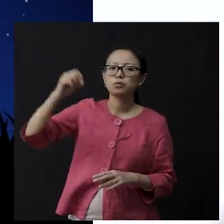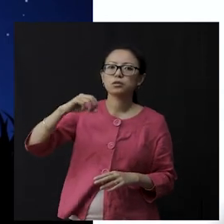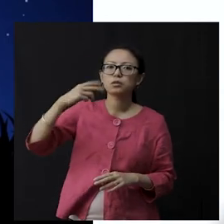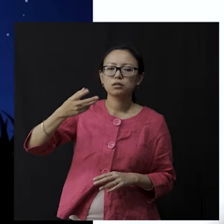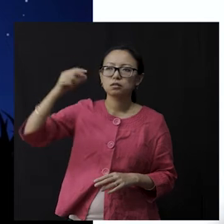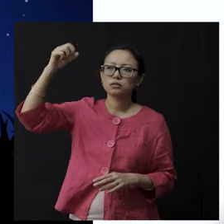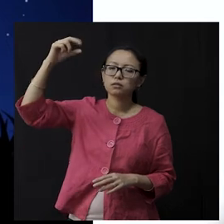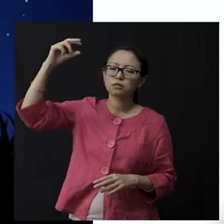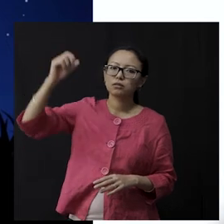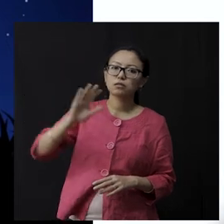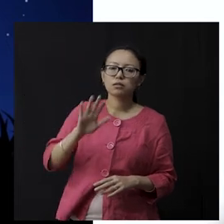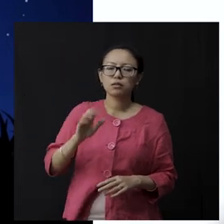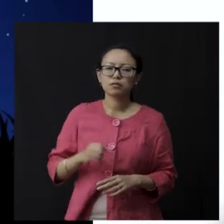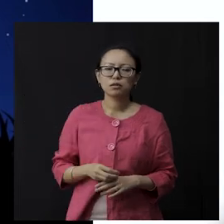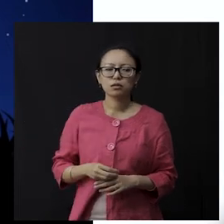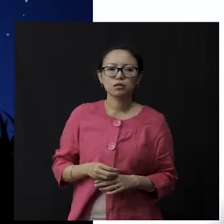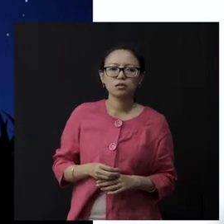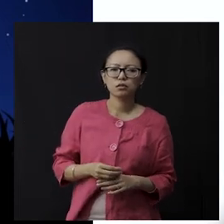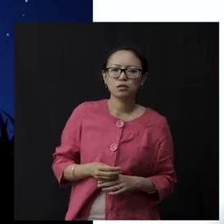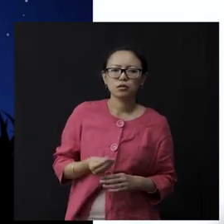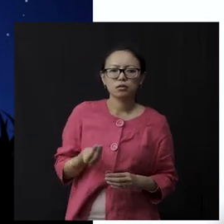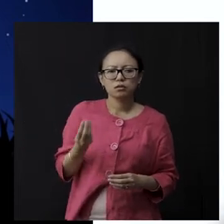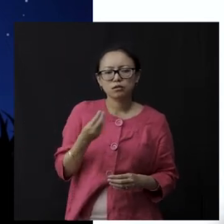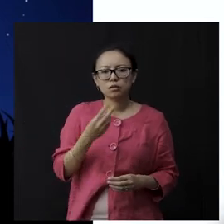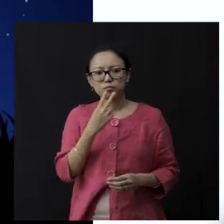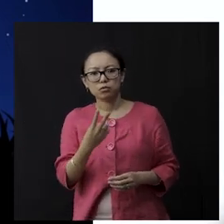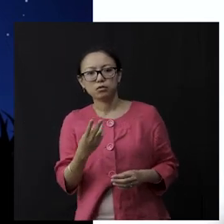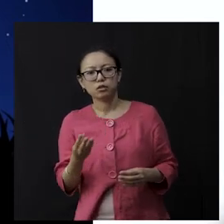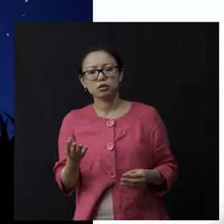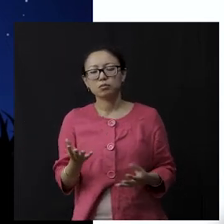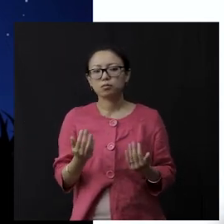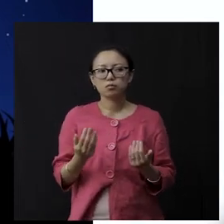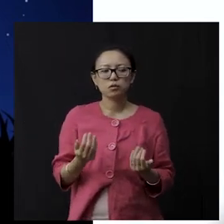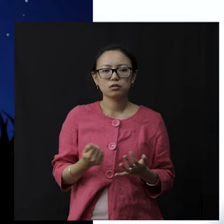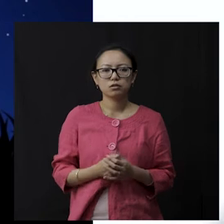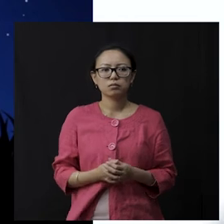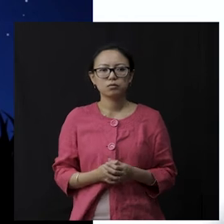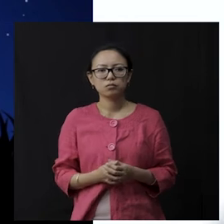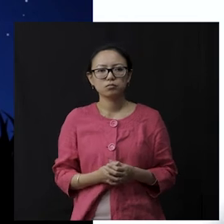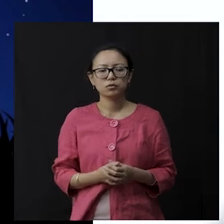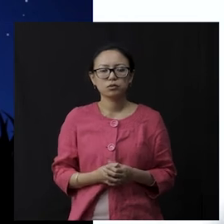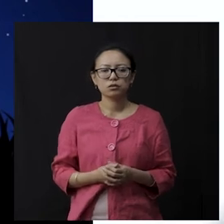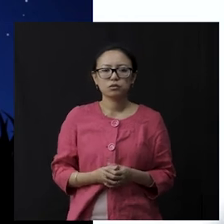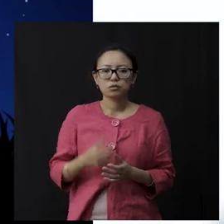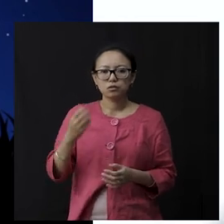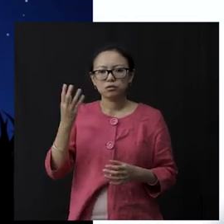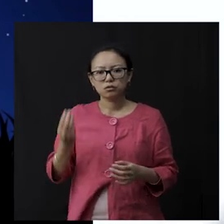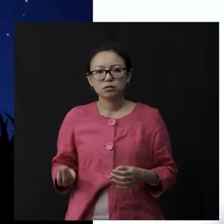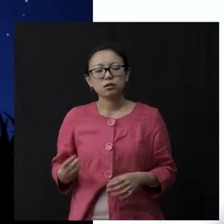is round, when it is full moon. Then it is very bright, even at